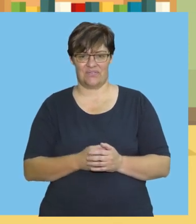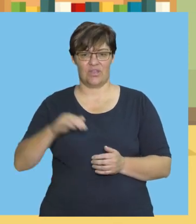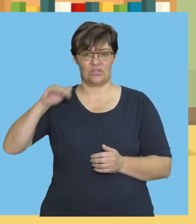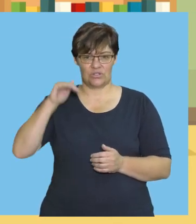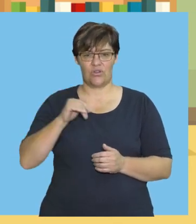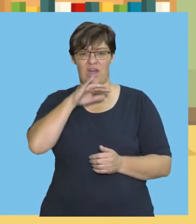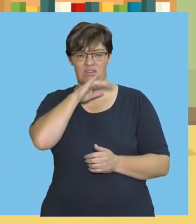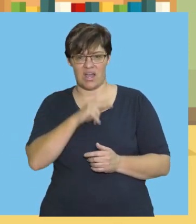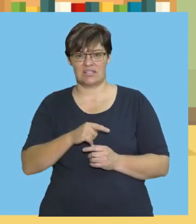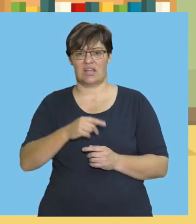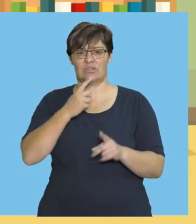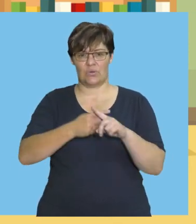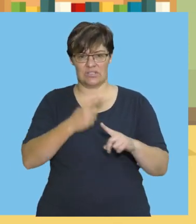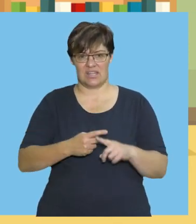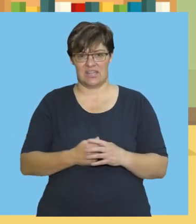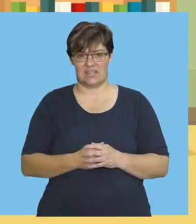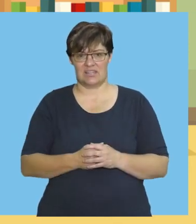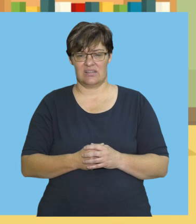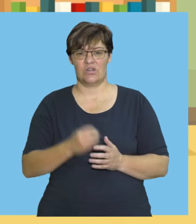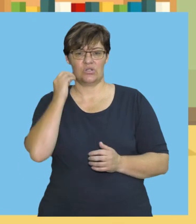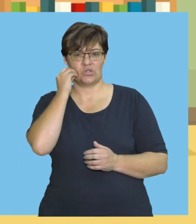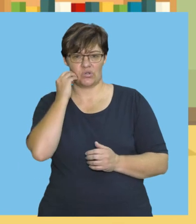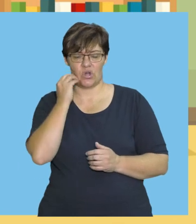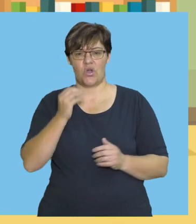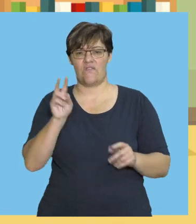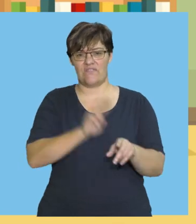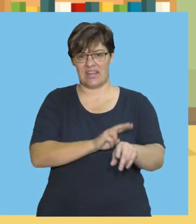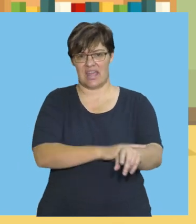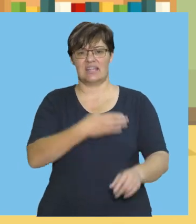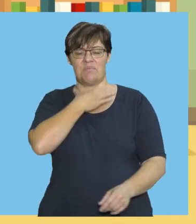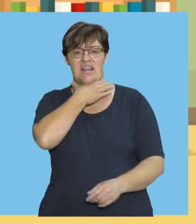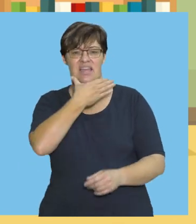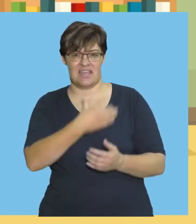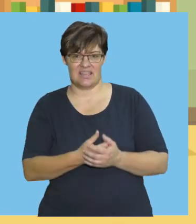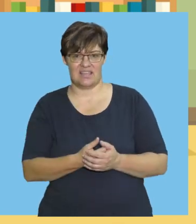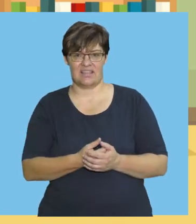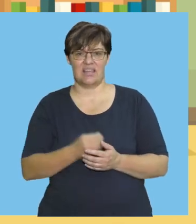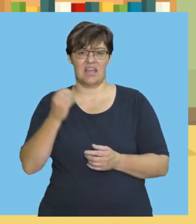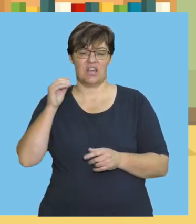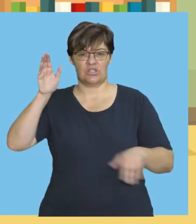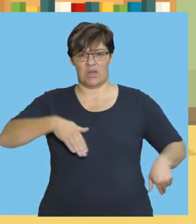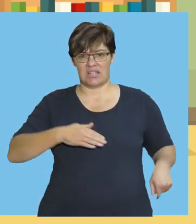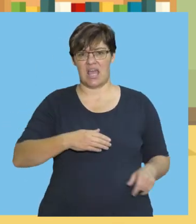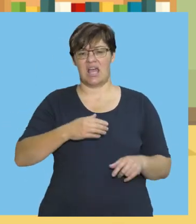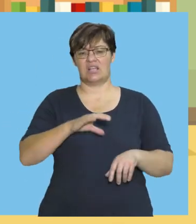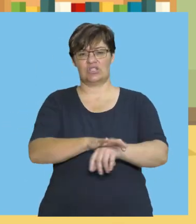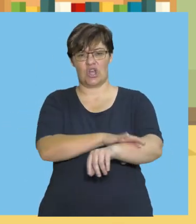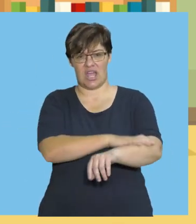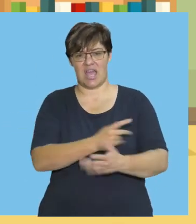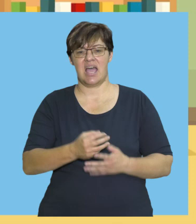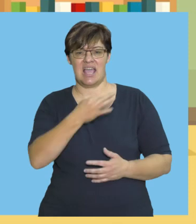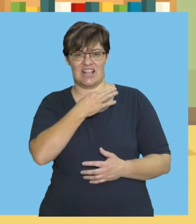Zulu, Afrikaans, Xhosa. Sotho, Tshivenda, Ndebele. Swati, Setsonga,